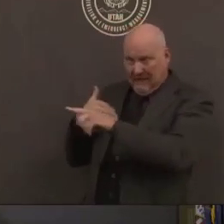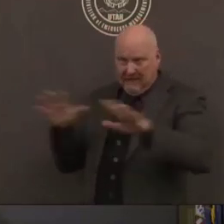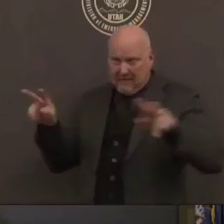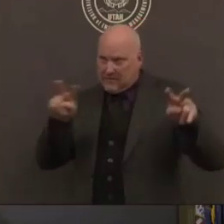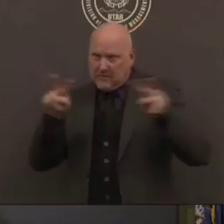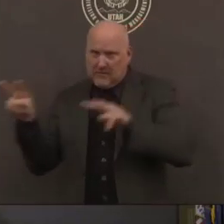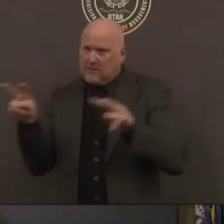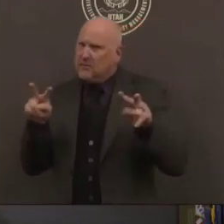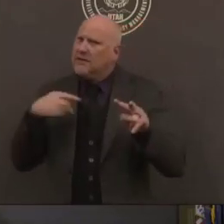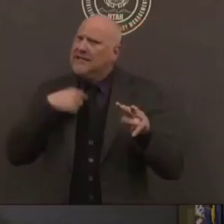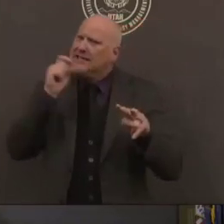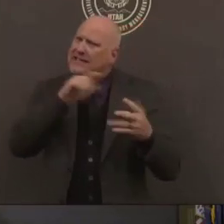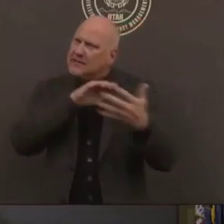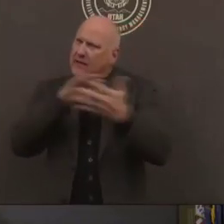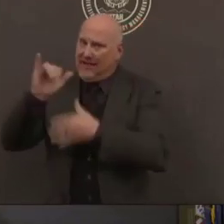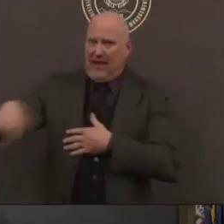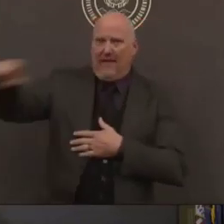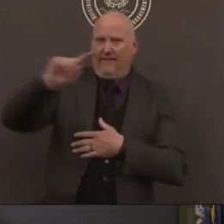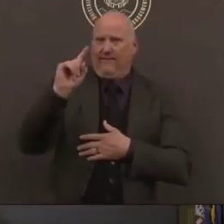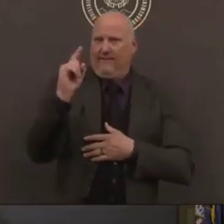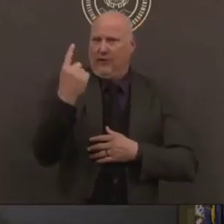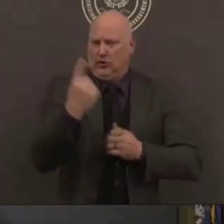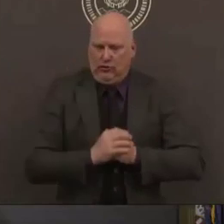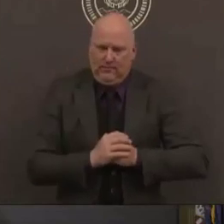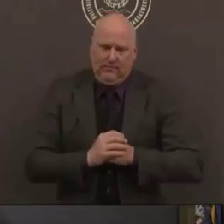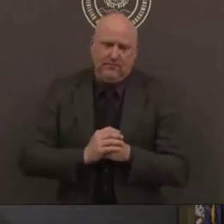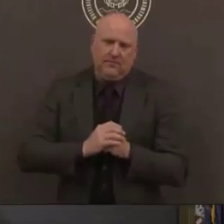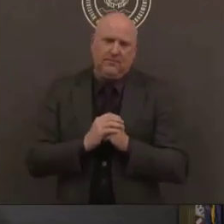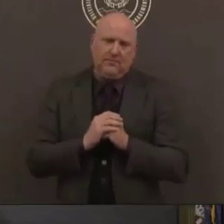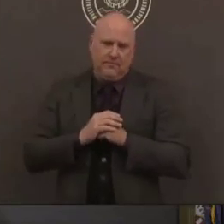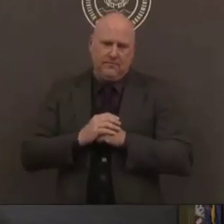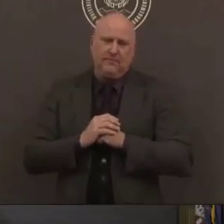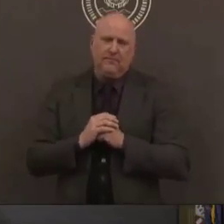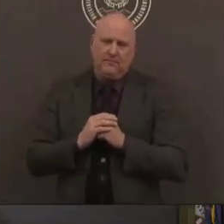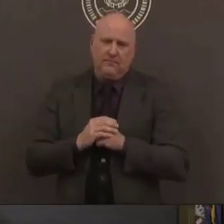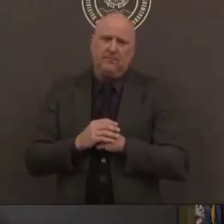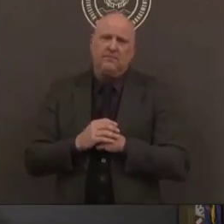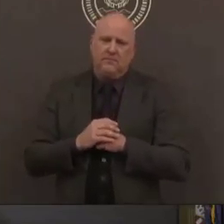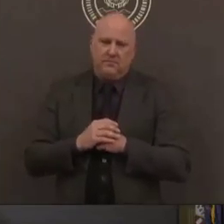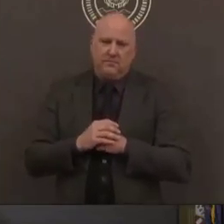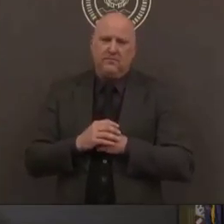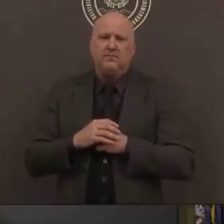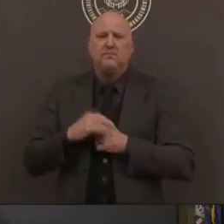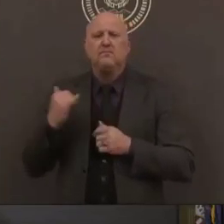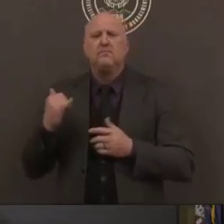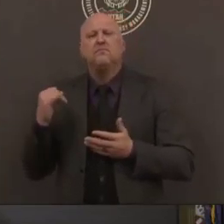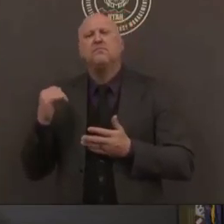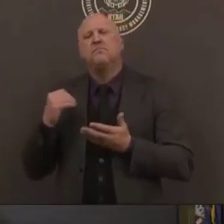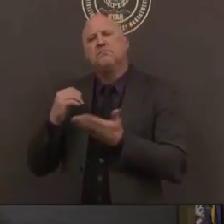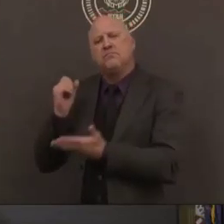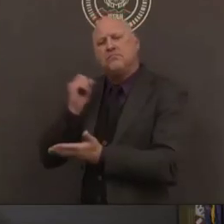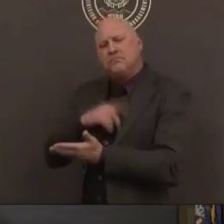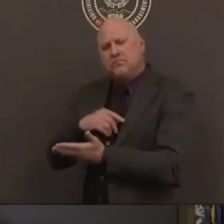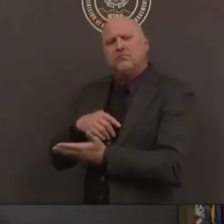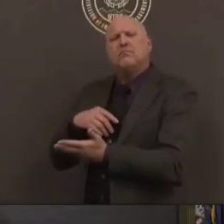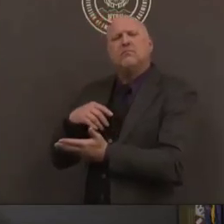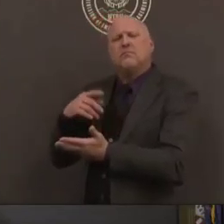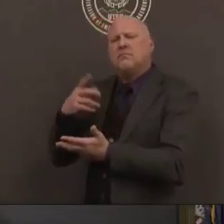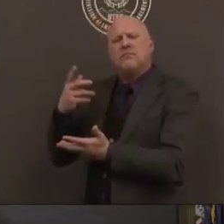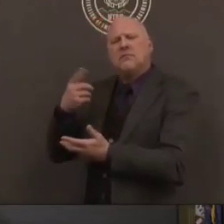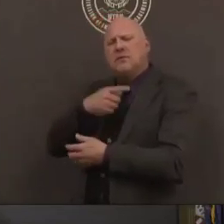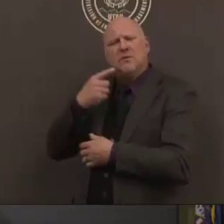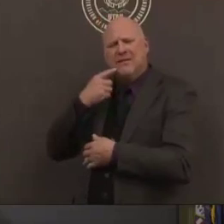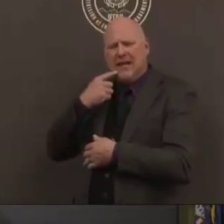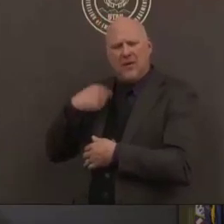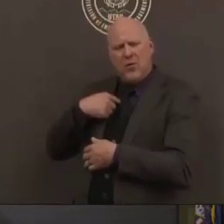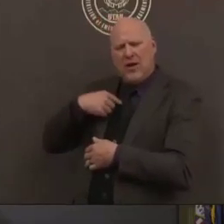Hi, Dr. Dunn. You mentioned that we have not been maxing out our ability to test people. There's available